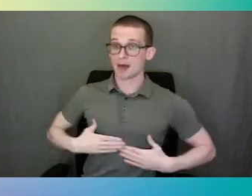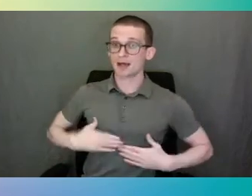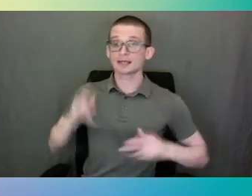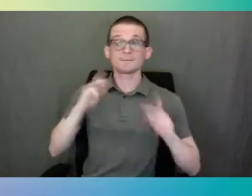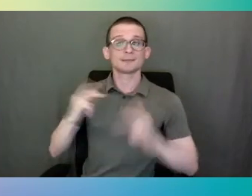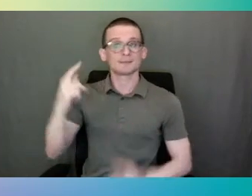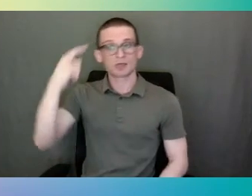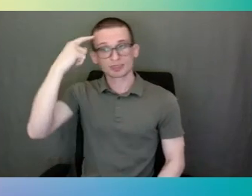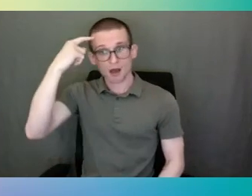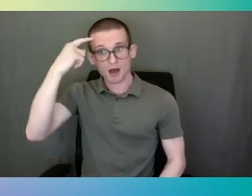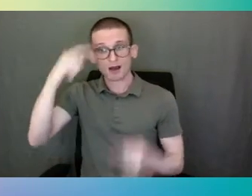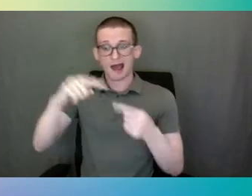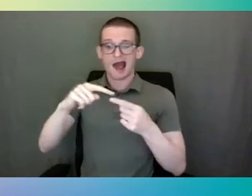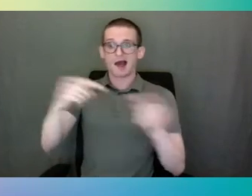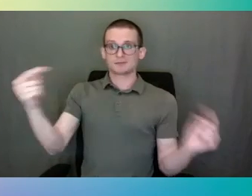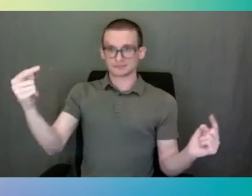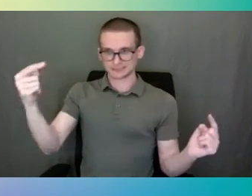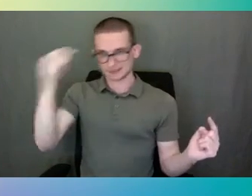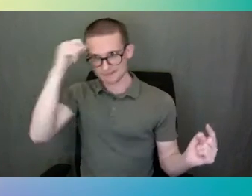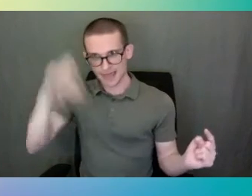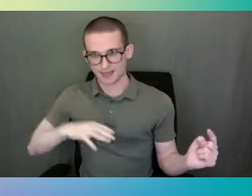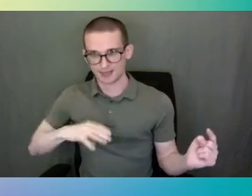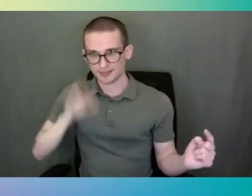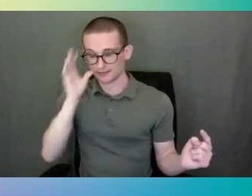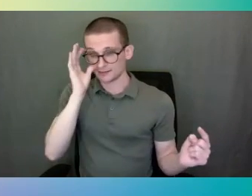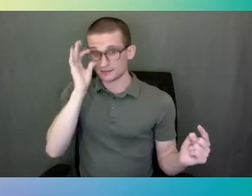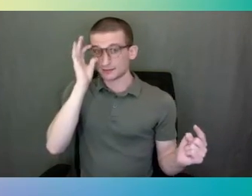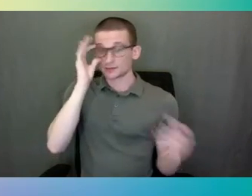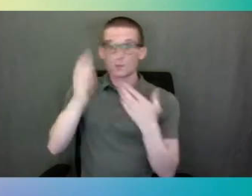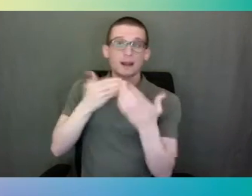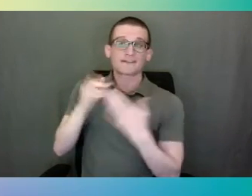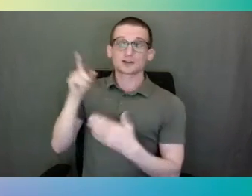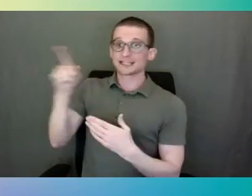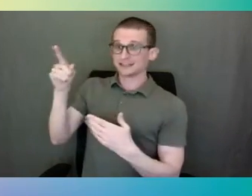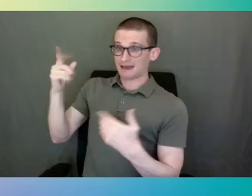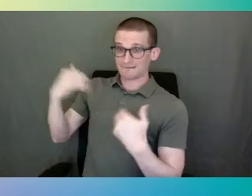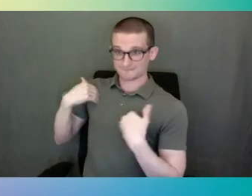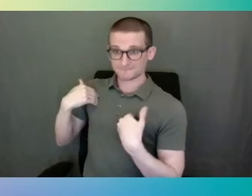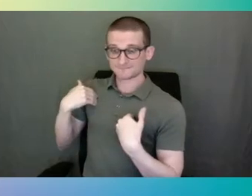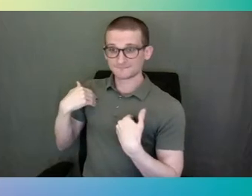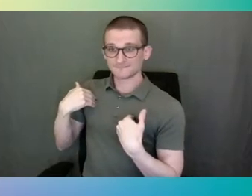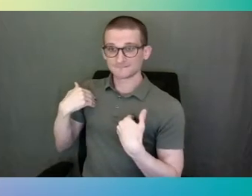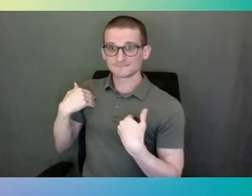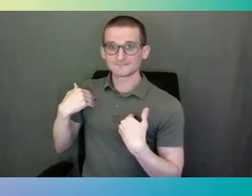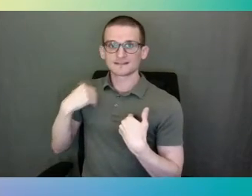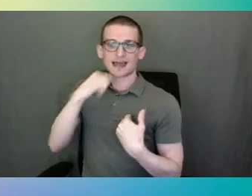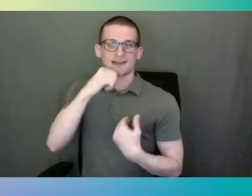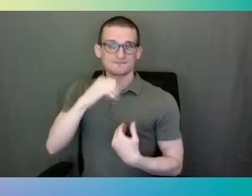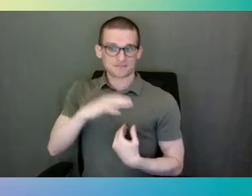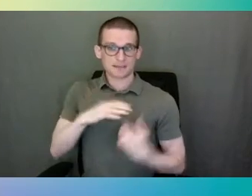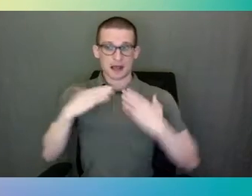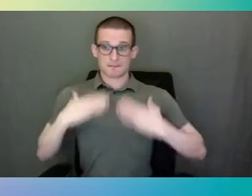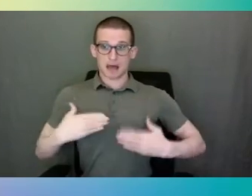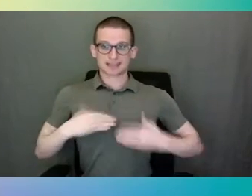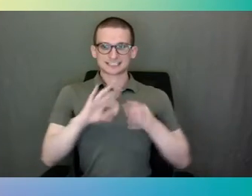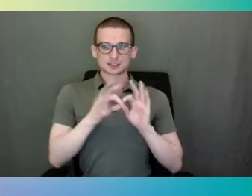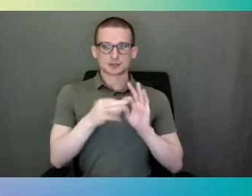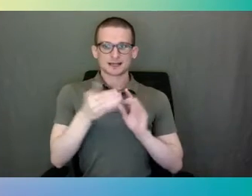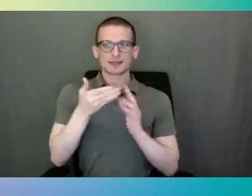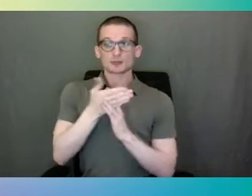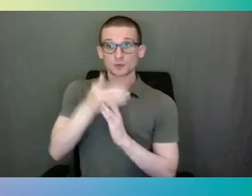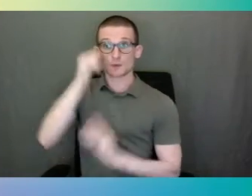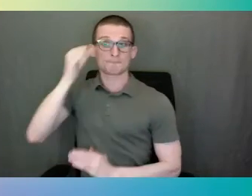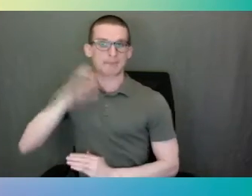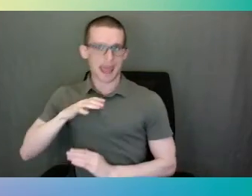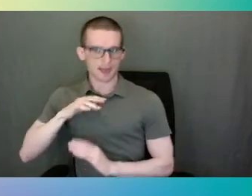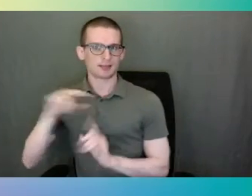inverse of the male body. So everything he had, and the female body is seen through his lens. He is the standard.